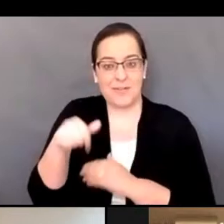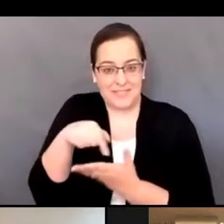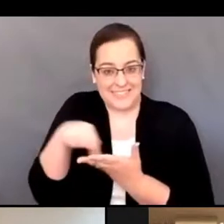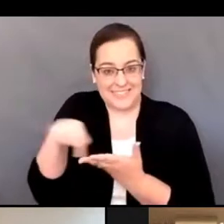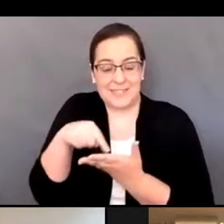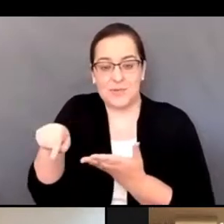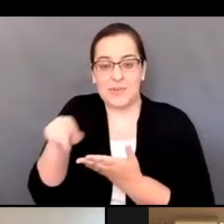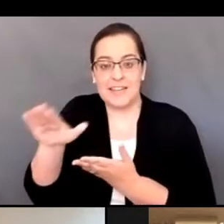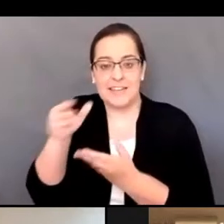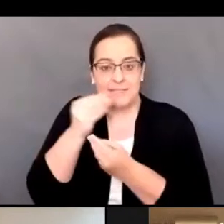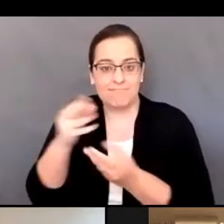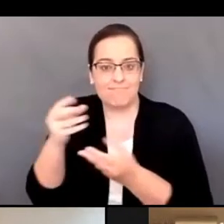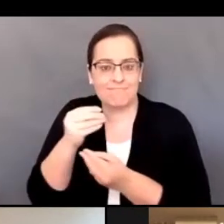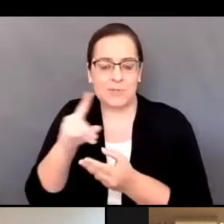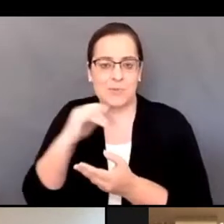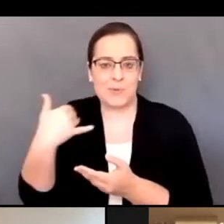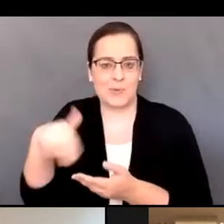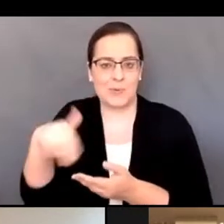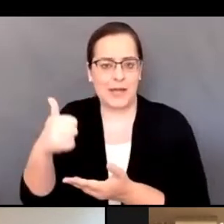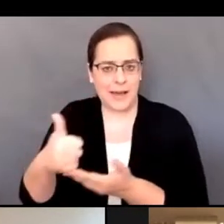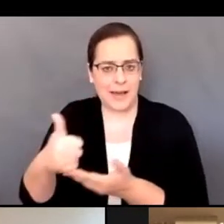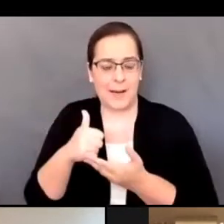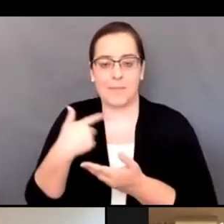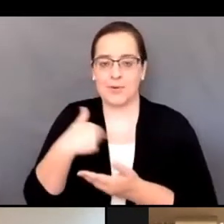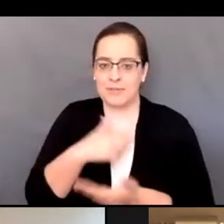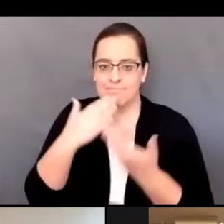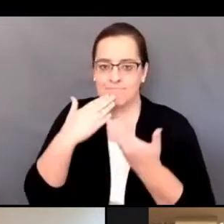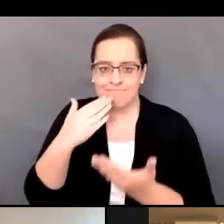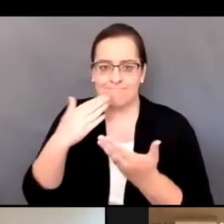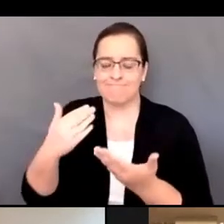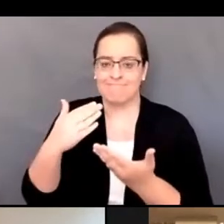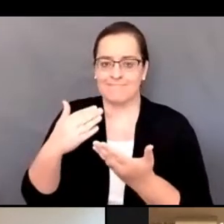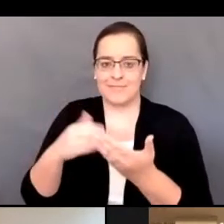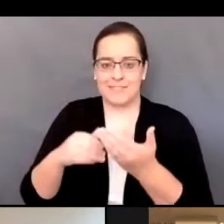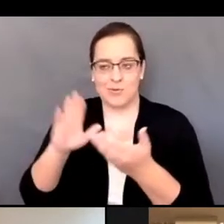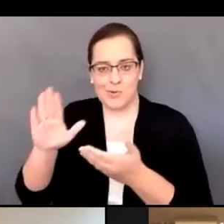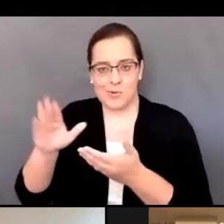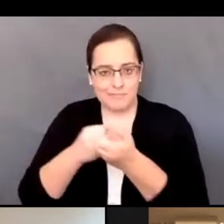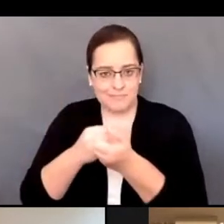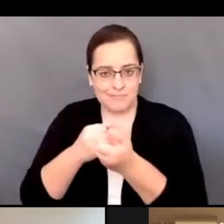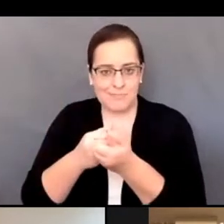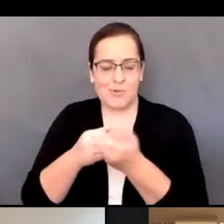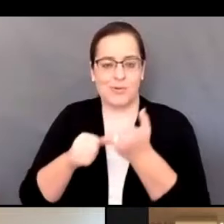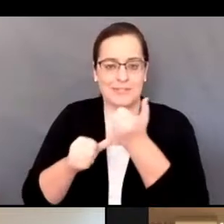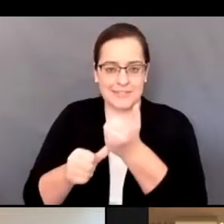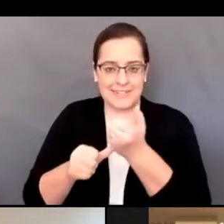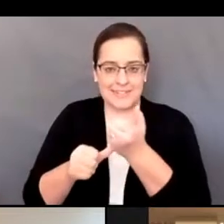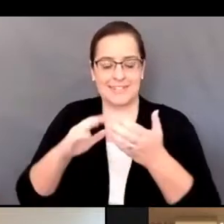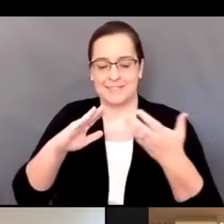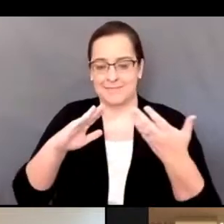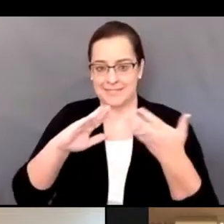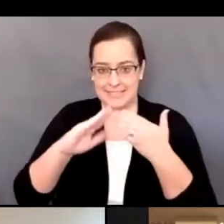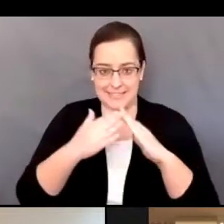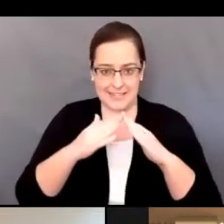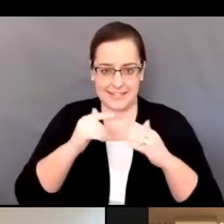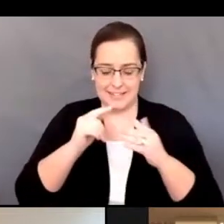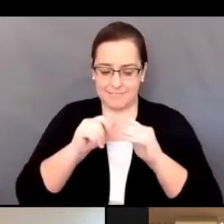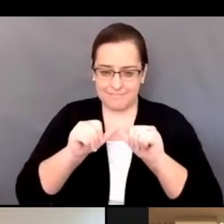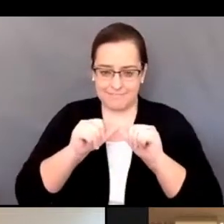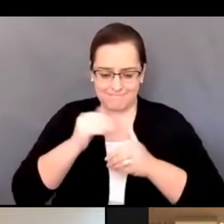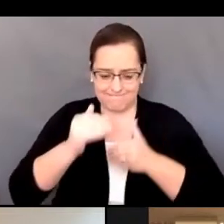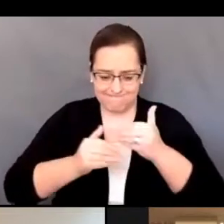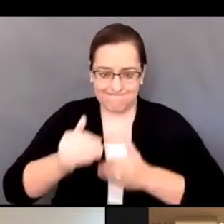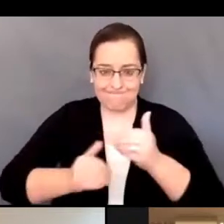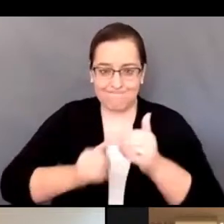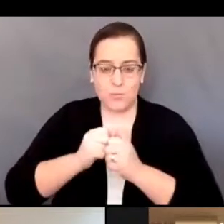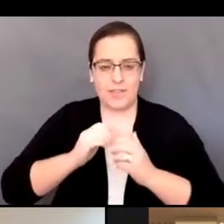helpful, and Amarillo appreciates the assistance the state has provided as our city continues to make progress in stopping the spread